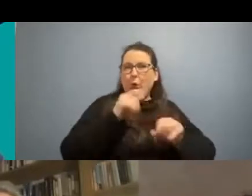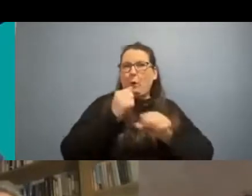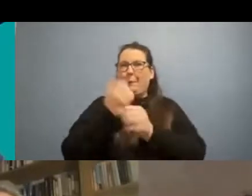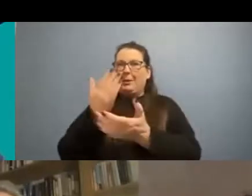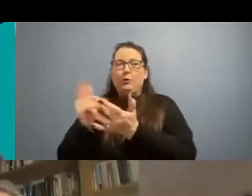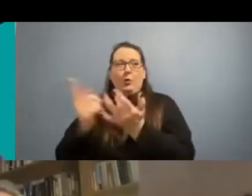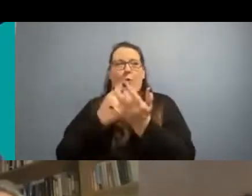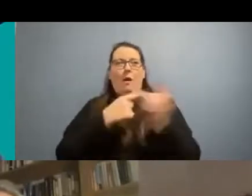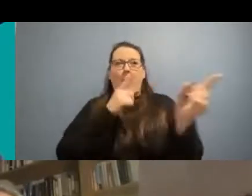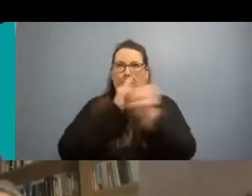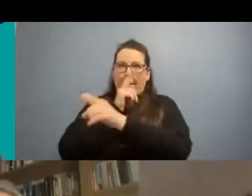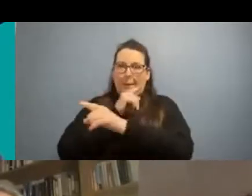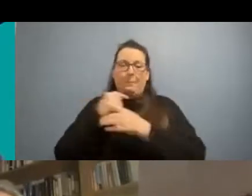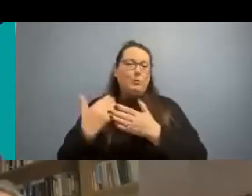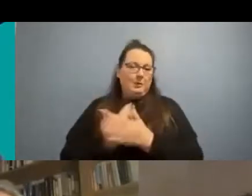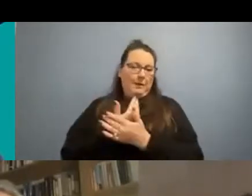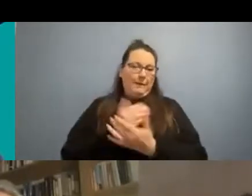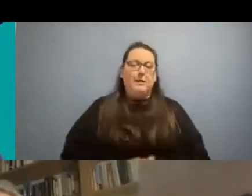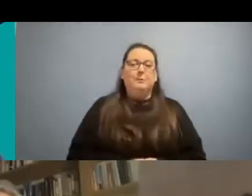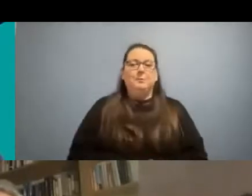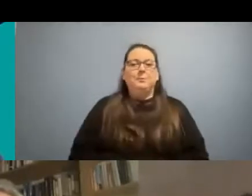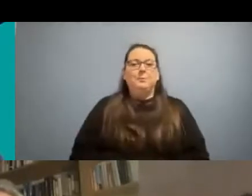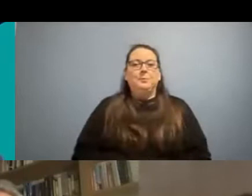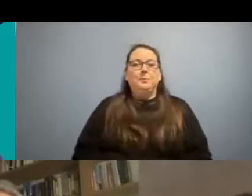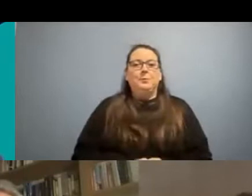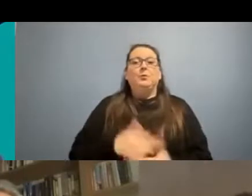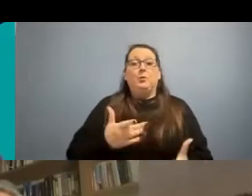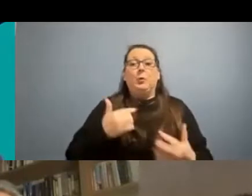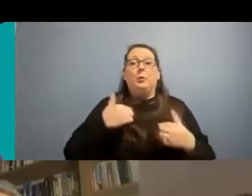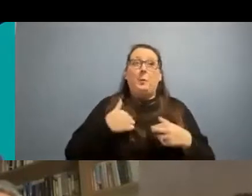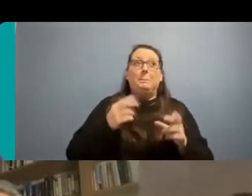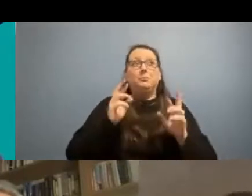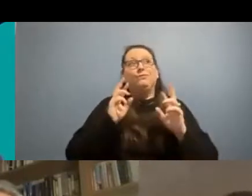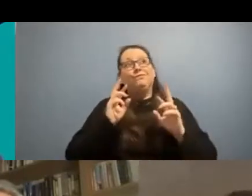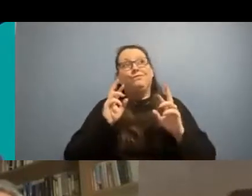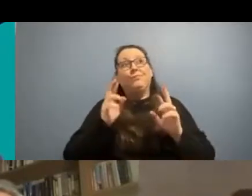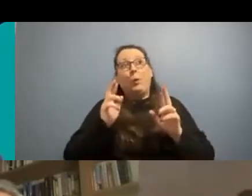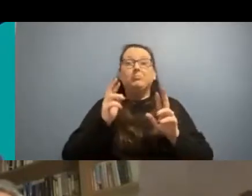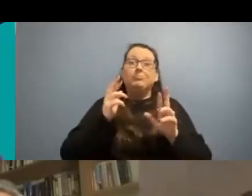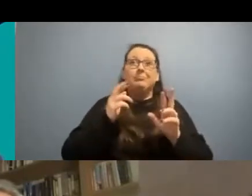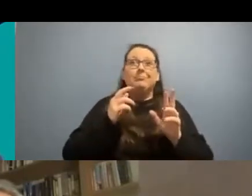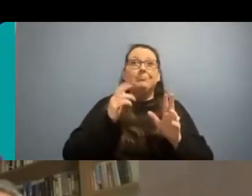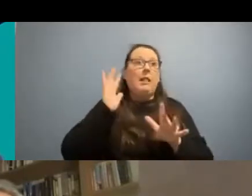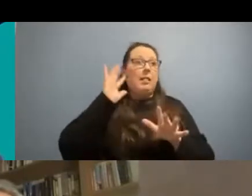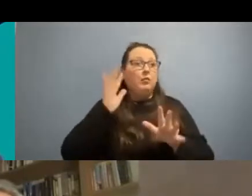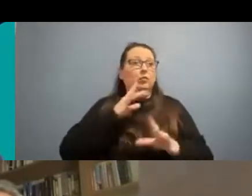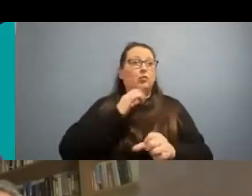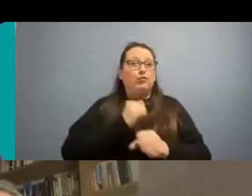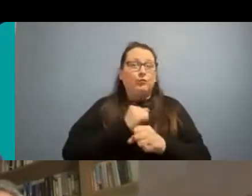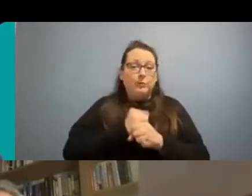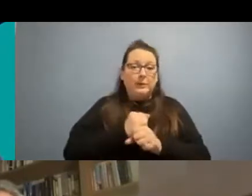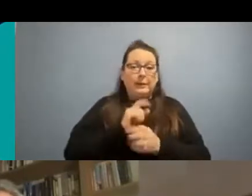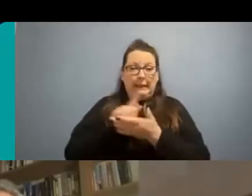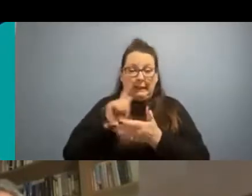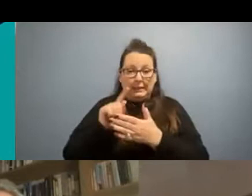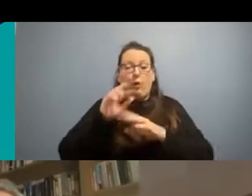going, and I really look forward to hearing from the department and others over the course of this Zoom tonight. So thank you very